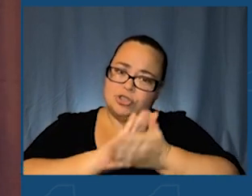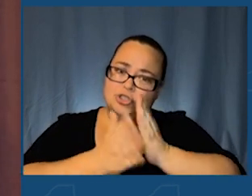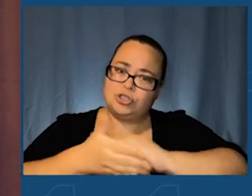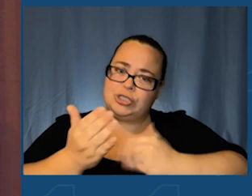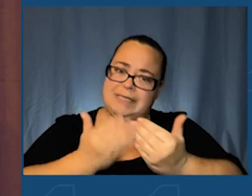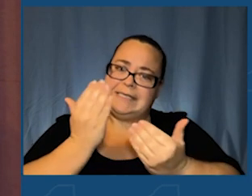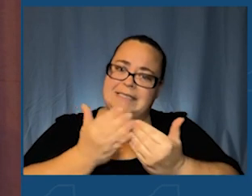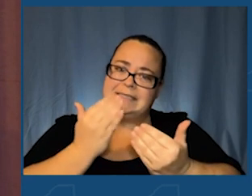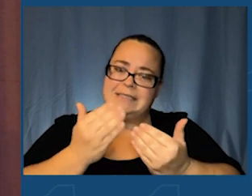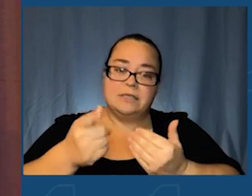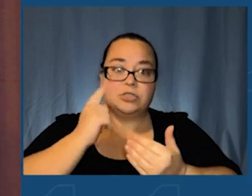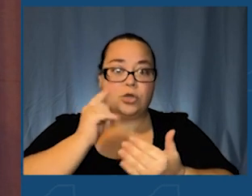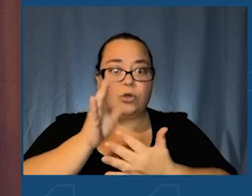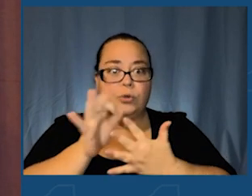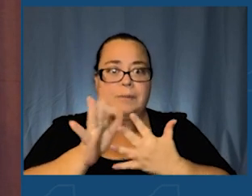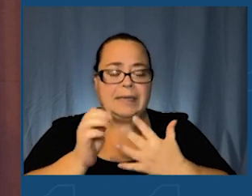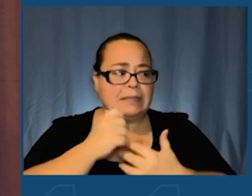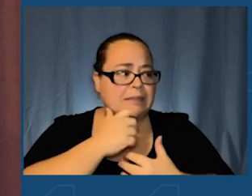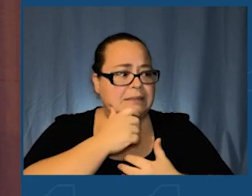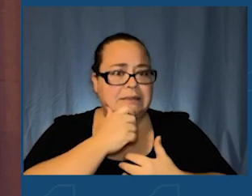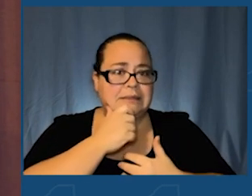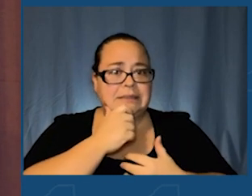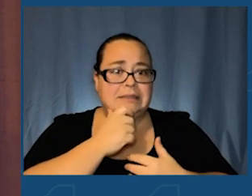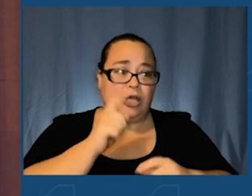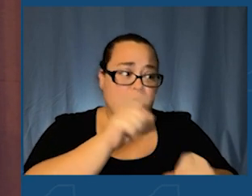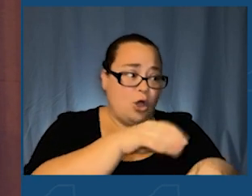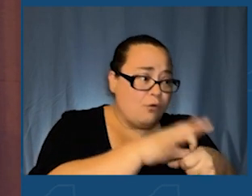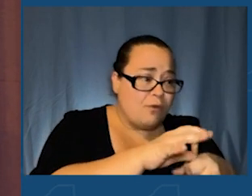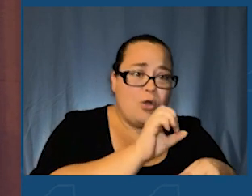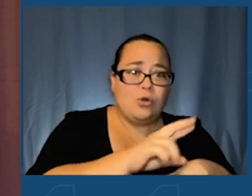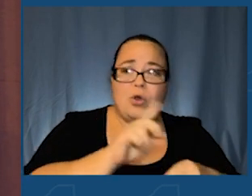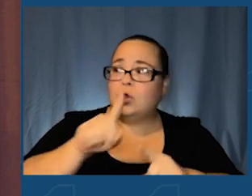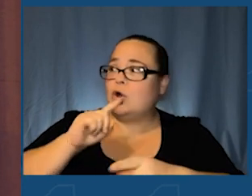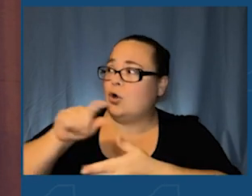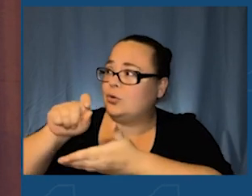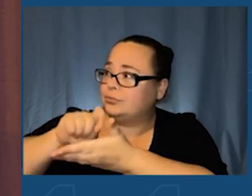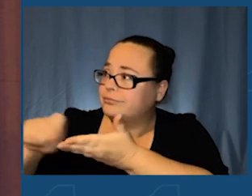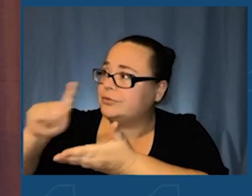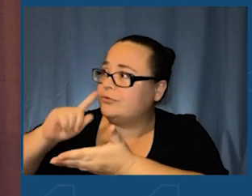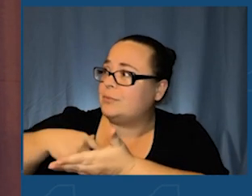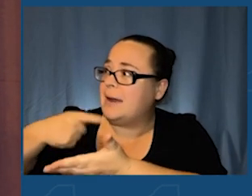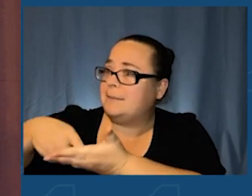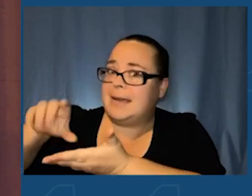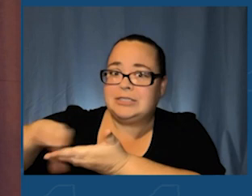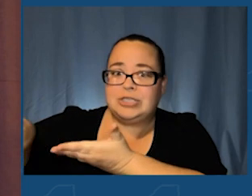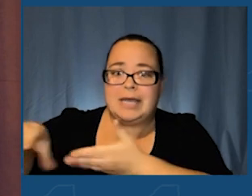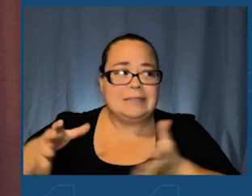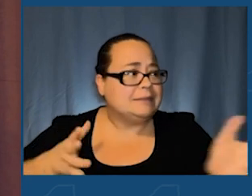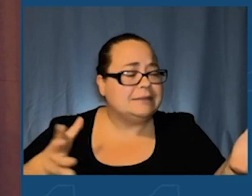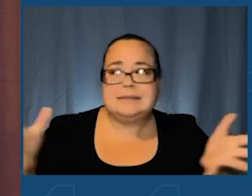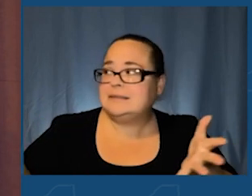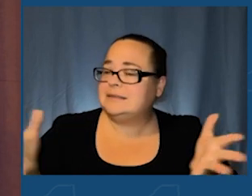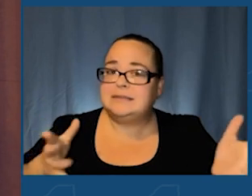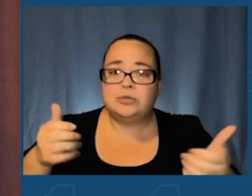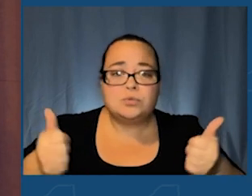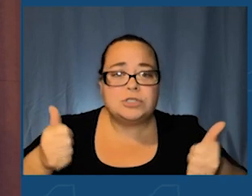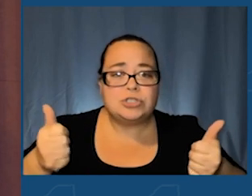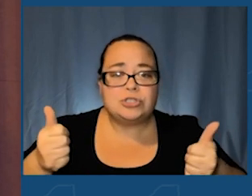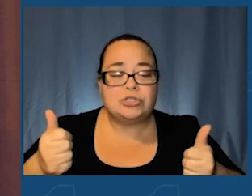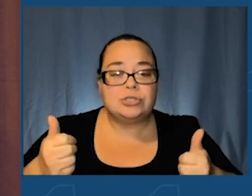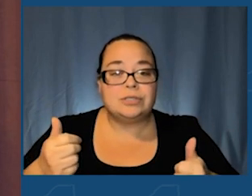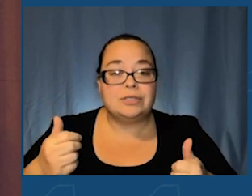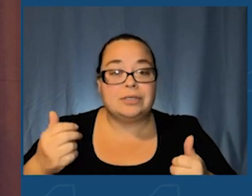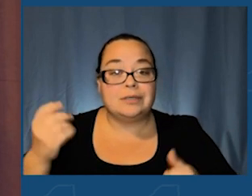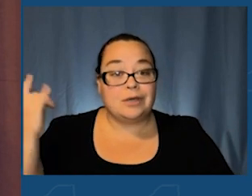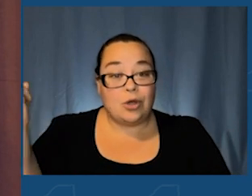missing voting an election or missing collecting their paycheck. You know, a young waitress isn't working the hours, she doesn't get the